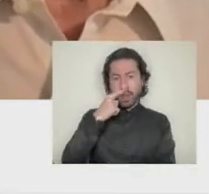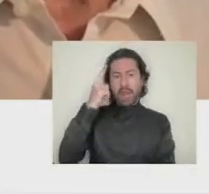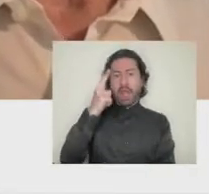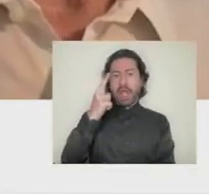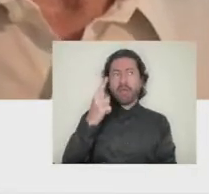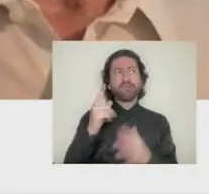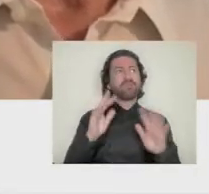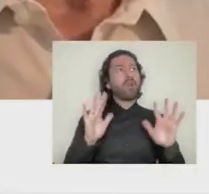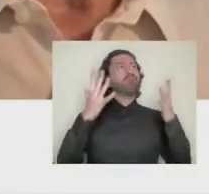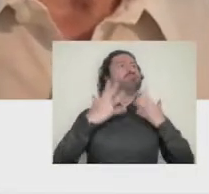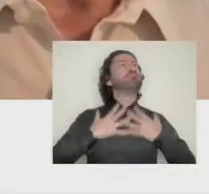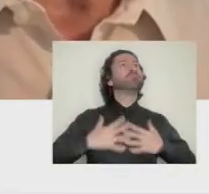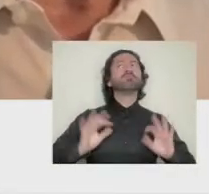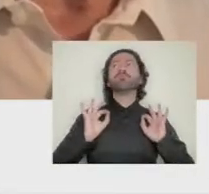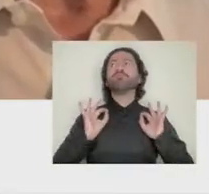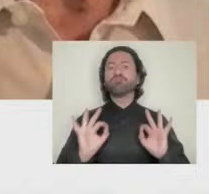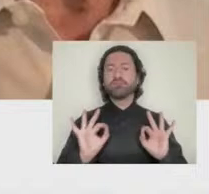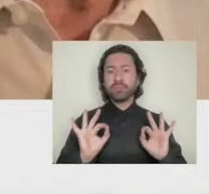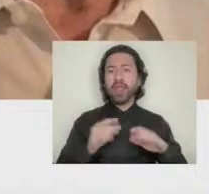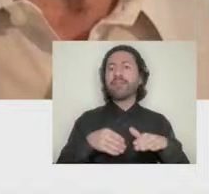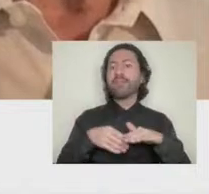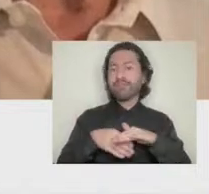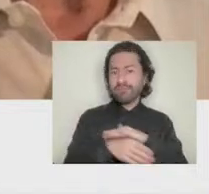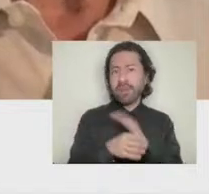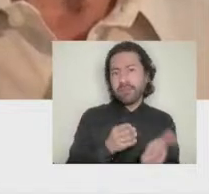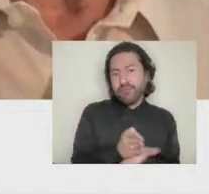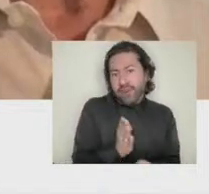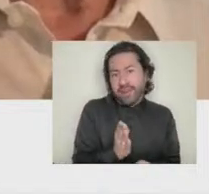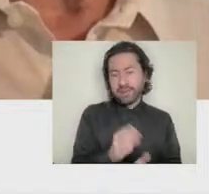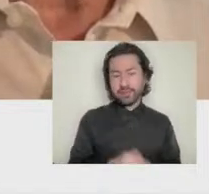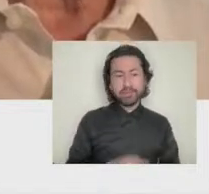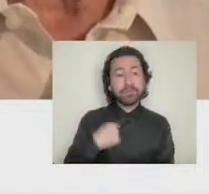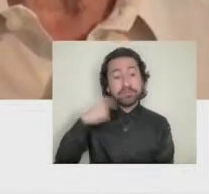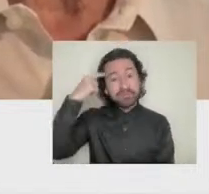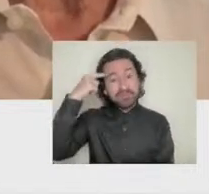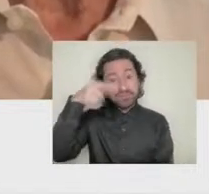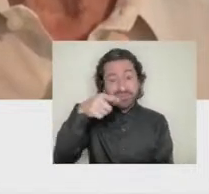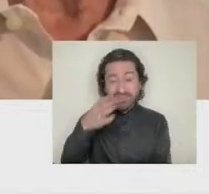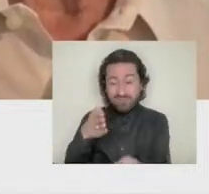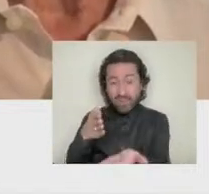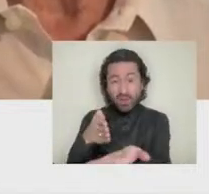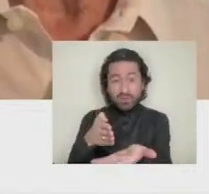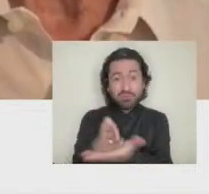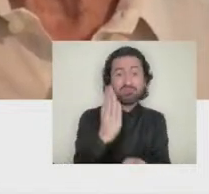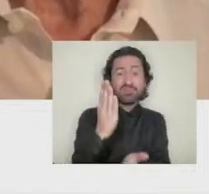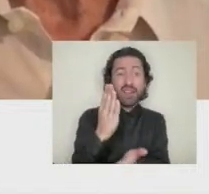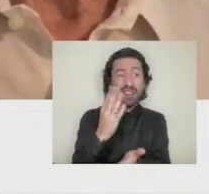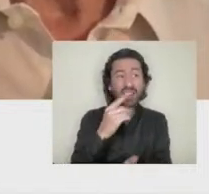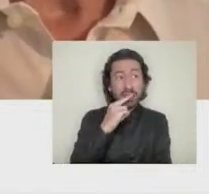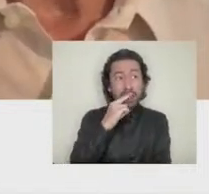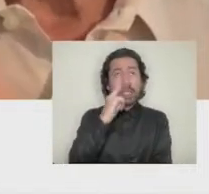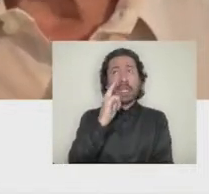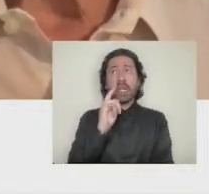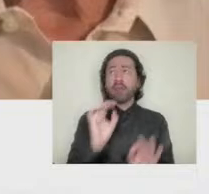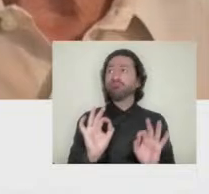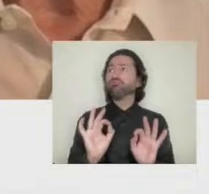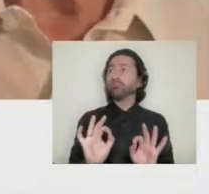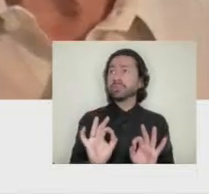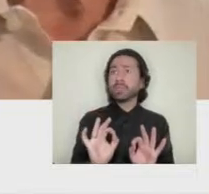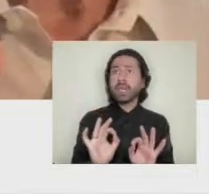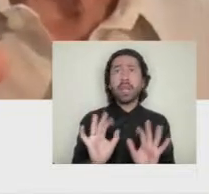I think that the right to dignity and a decent life are closely intermeshed, create